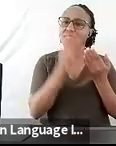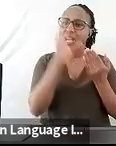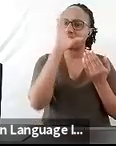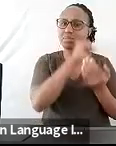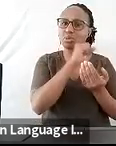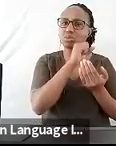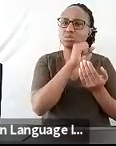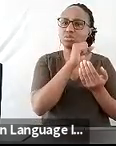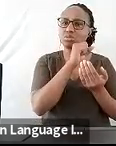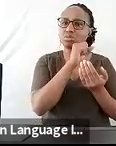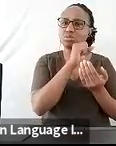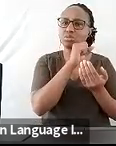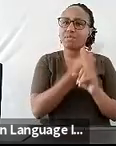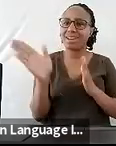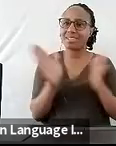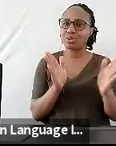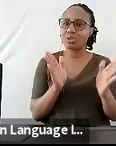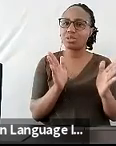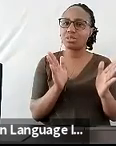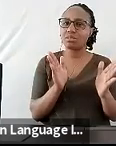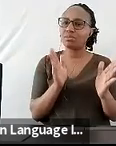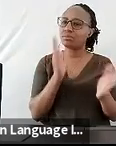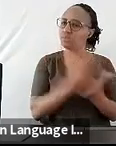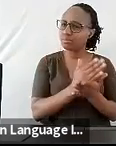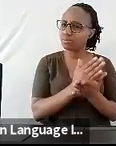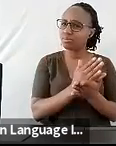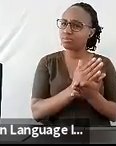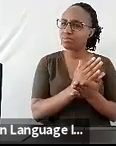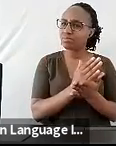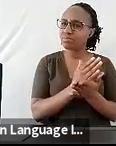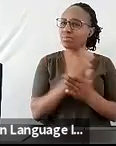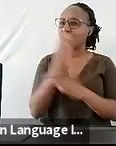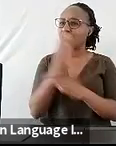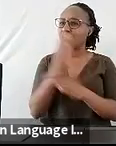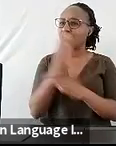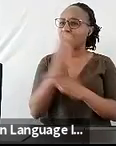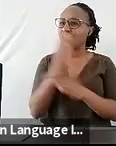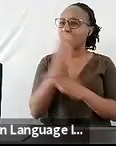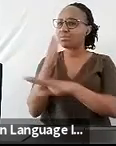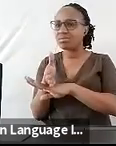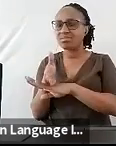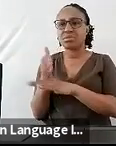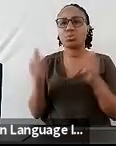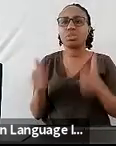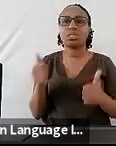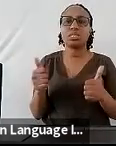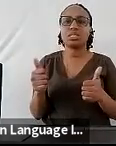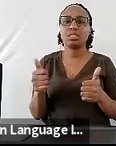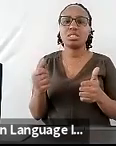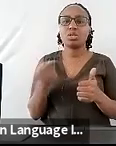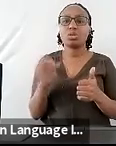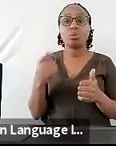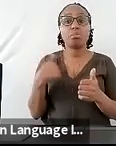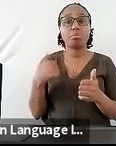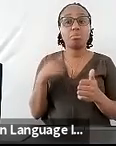true? Is it untrue? Like, is it completely untrue? And where I ended up was, it's mixed. Sometimes